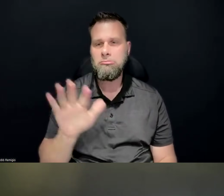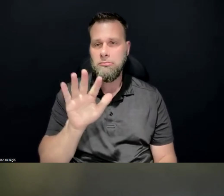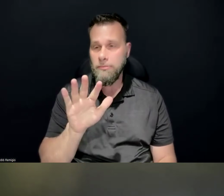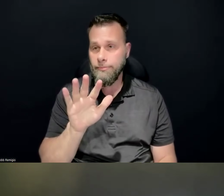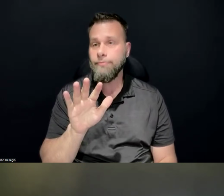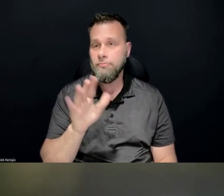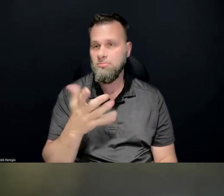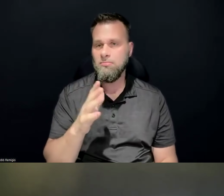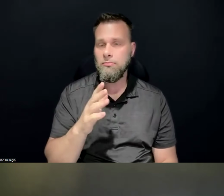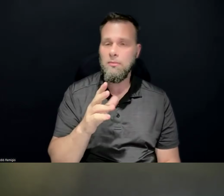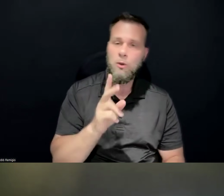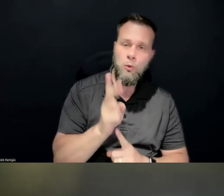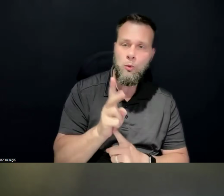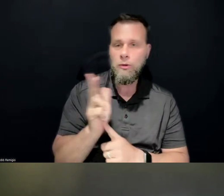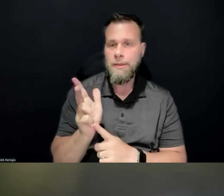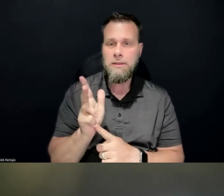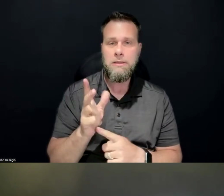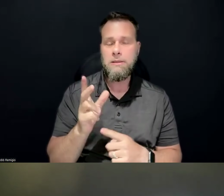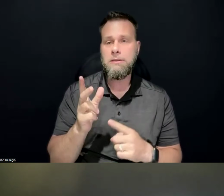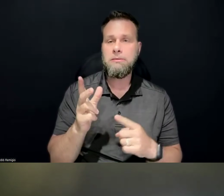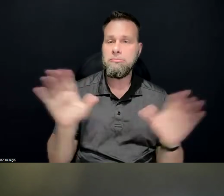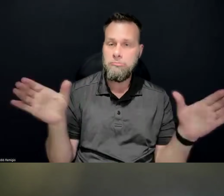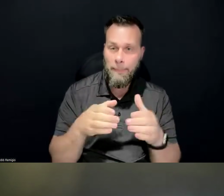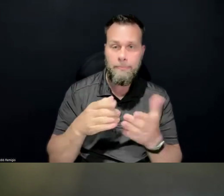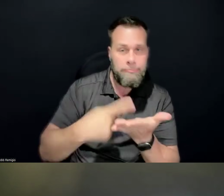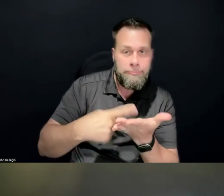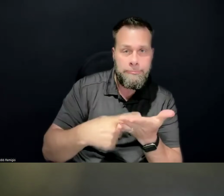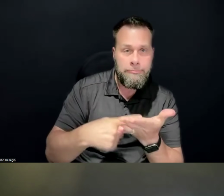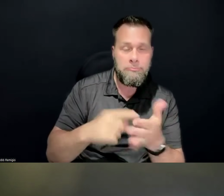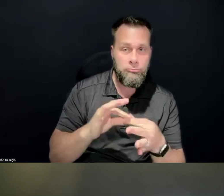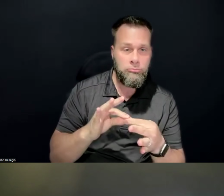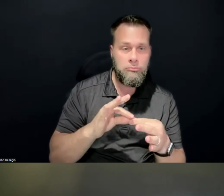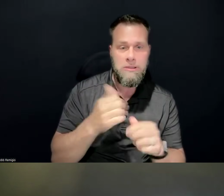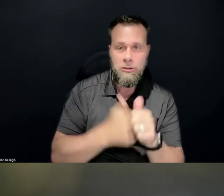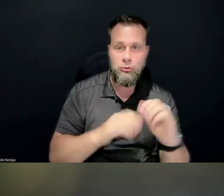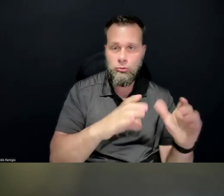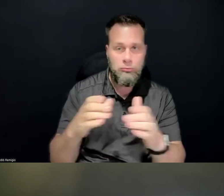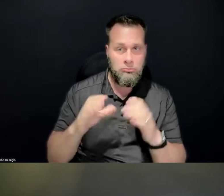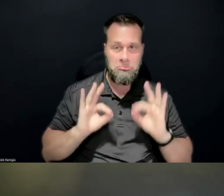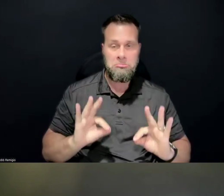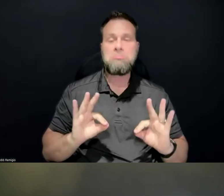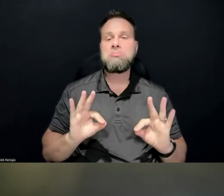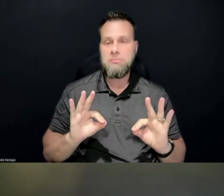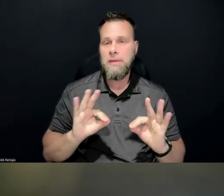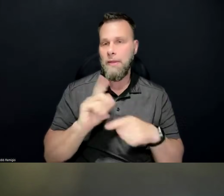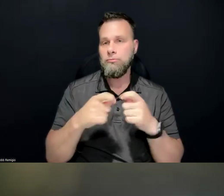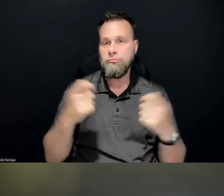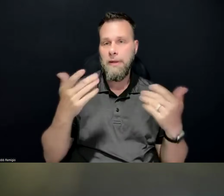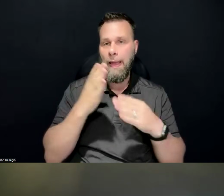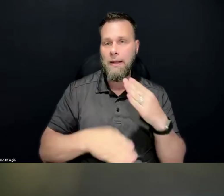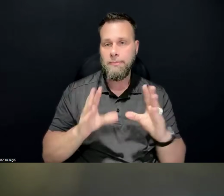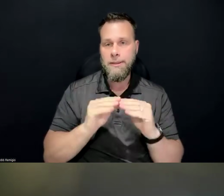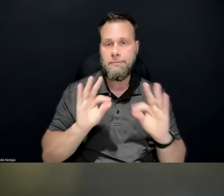or 3 minutes for any kind of things folks want to share back out to the full group before we wrap up by noon. Great, thank you. Okay,